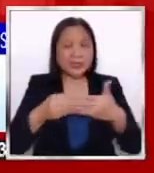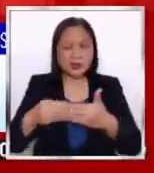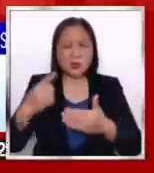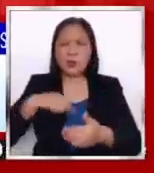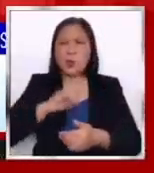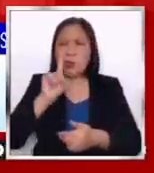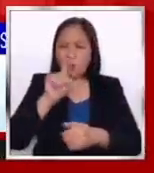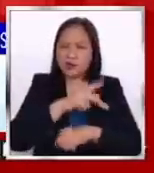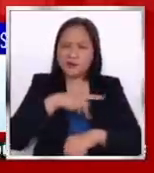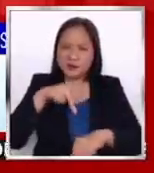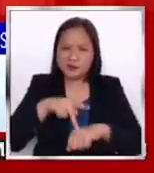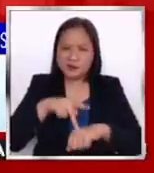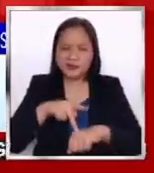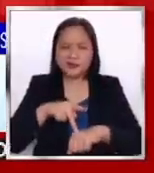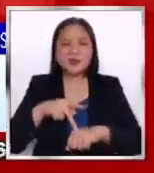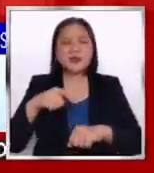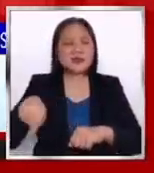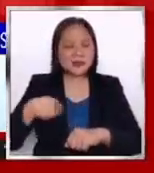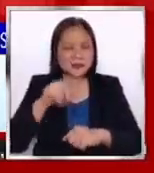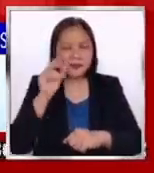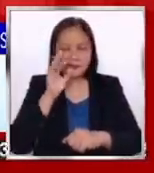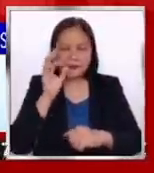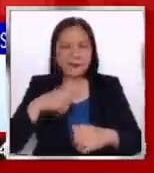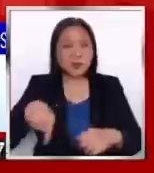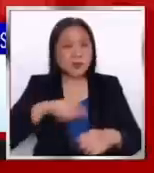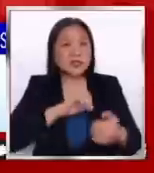that is the Philippines. Sama-sama tayo,